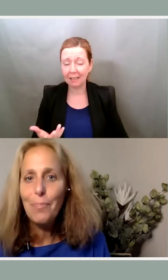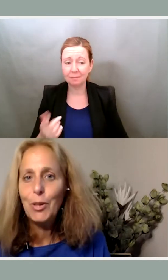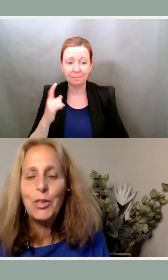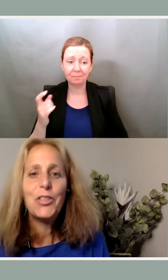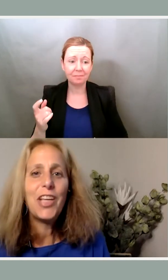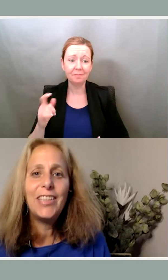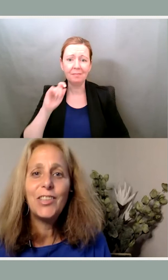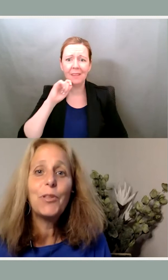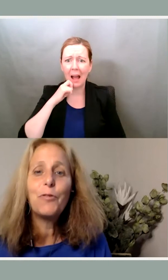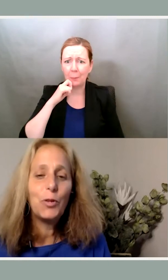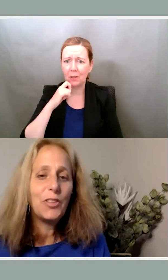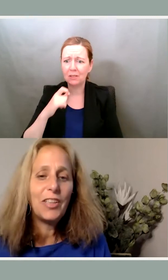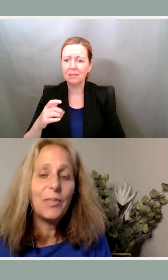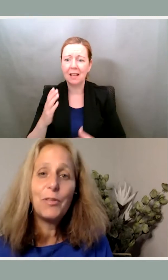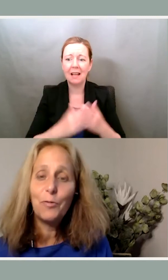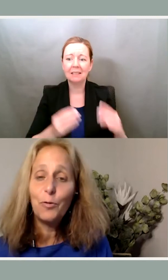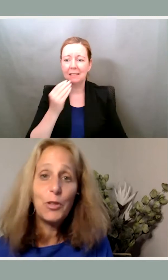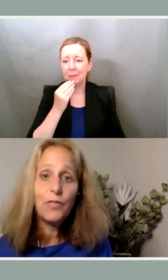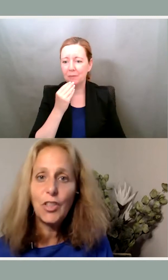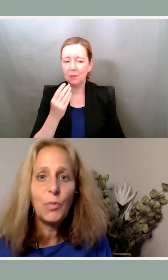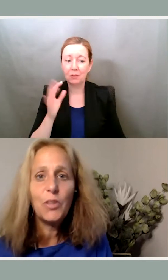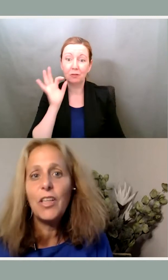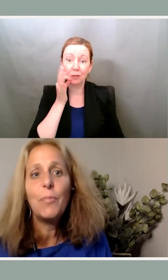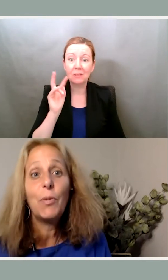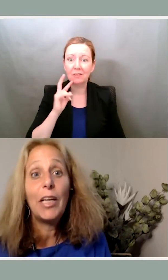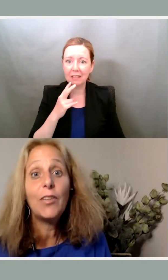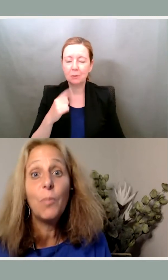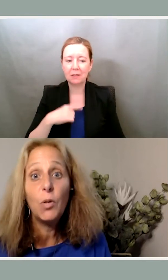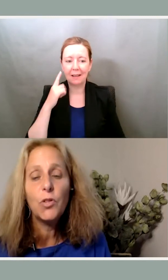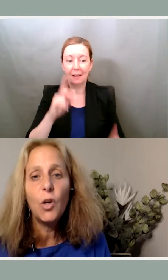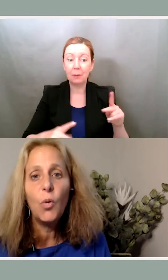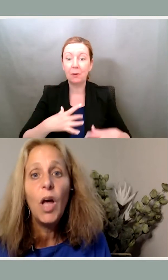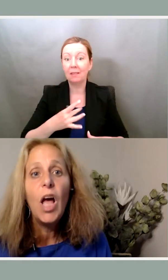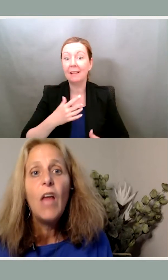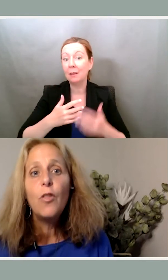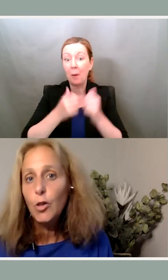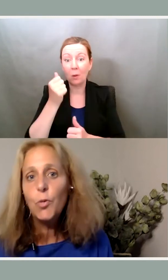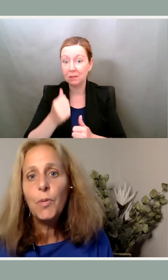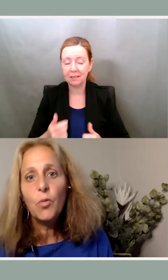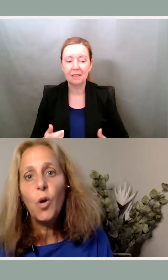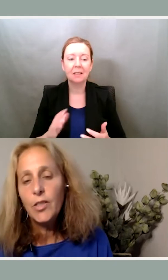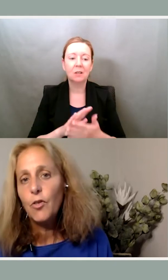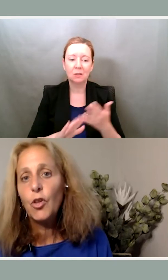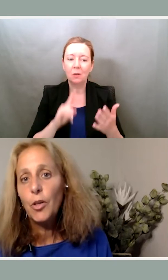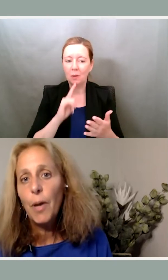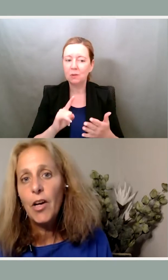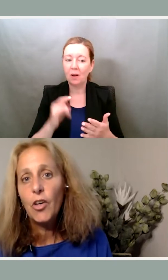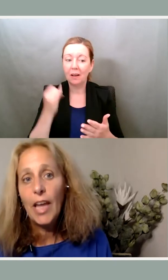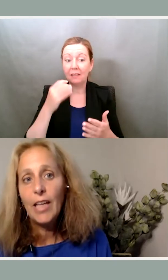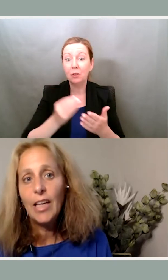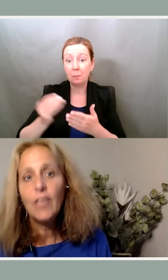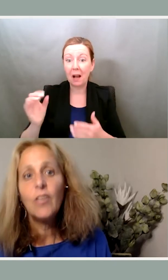know, apples and some of the fruits and vegetables I think people like the most. So those would be the ones, if you're going to